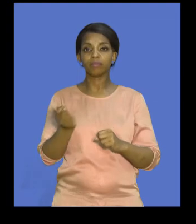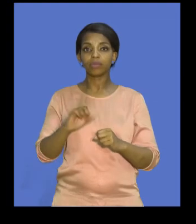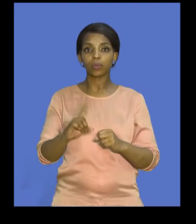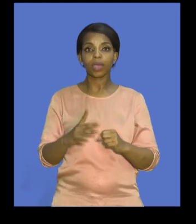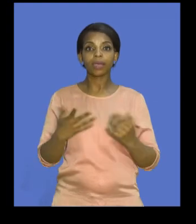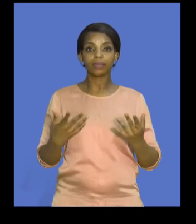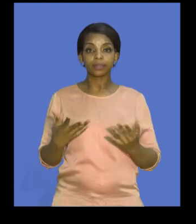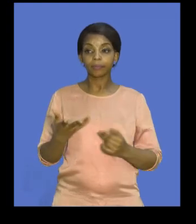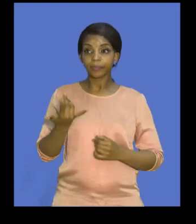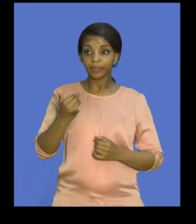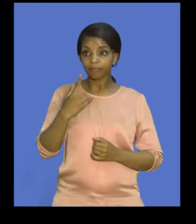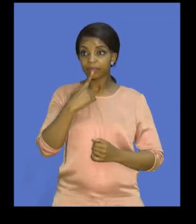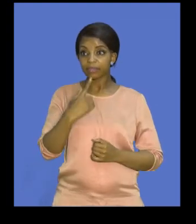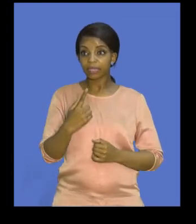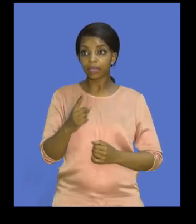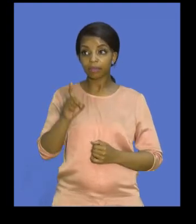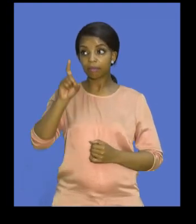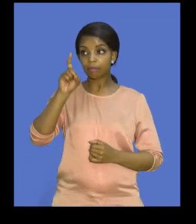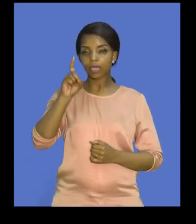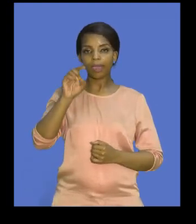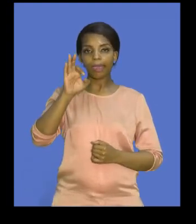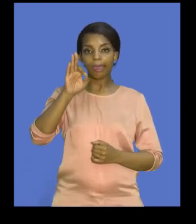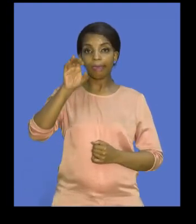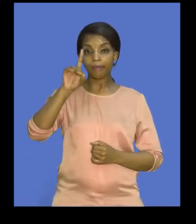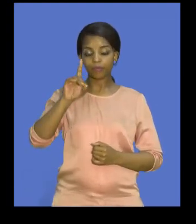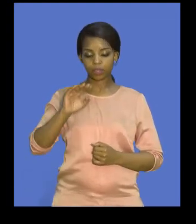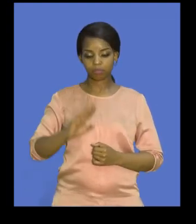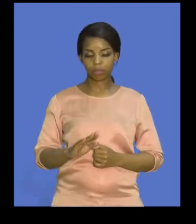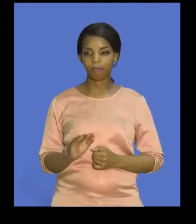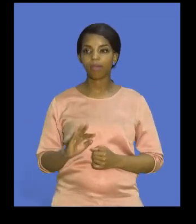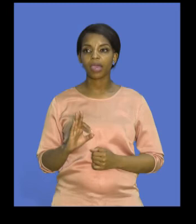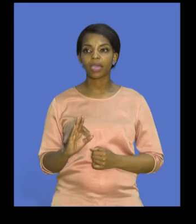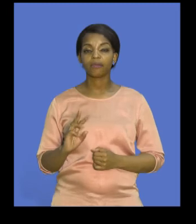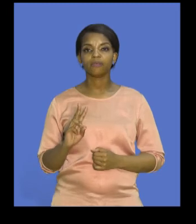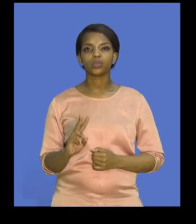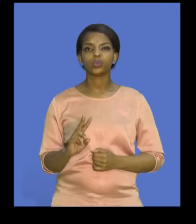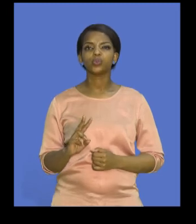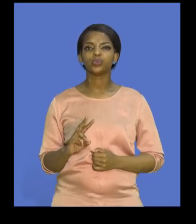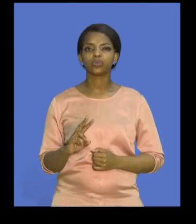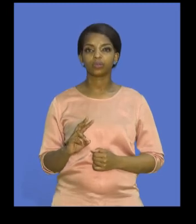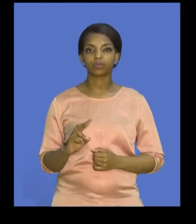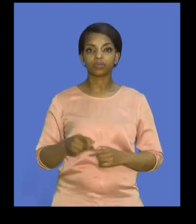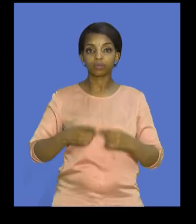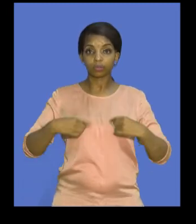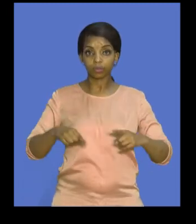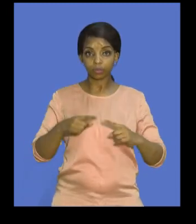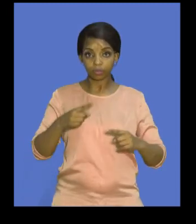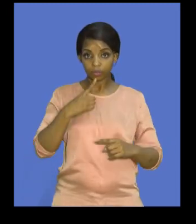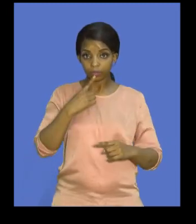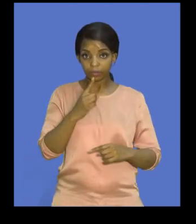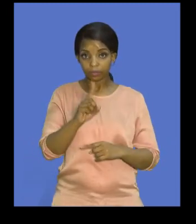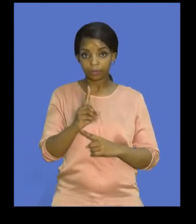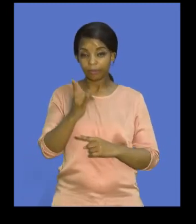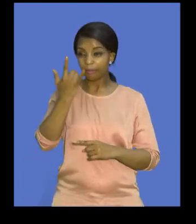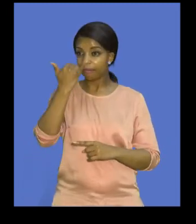is F1, okay, and then that is F2. What are we saying exactly? If the square of the distance increases, the magnitude